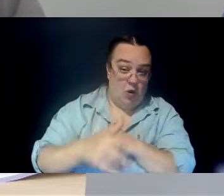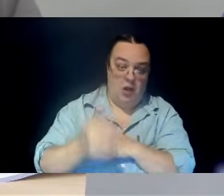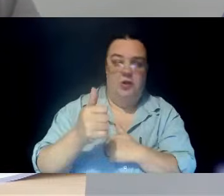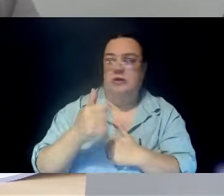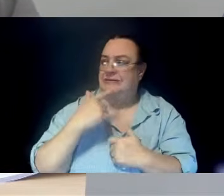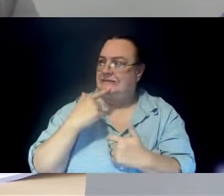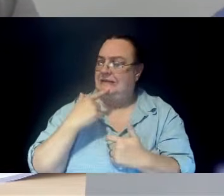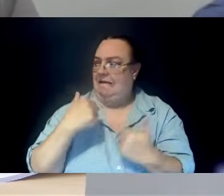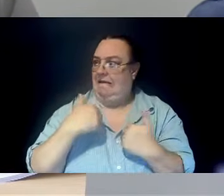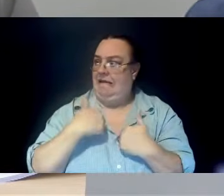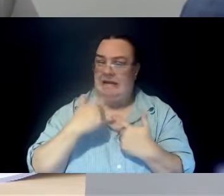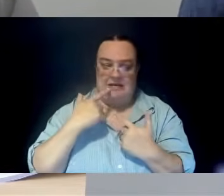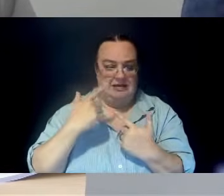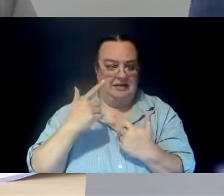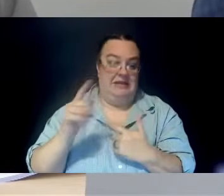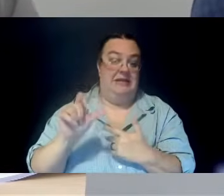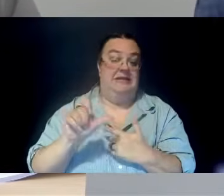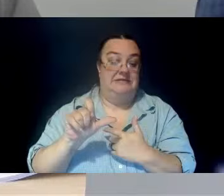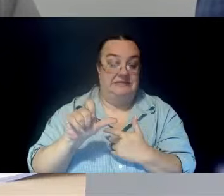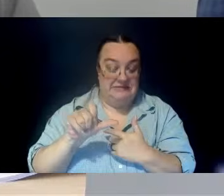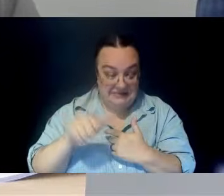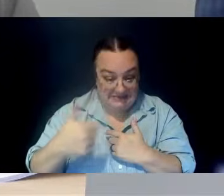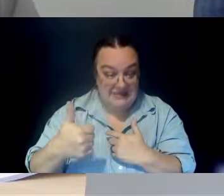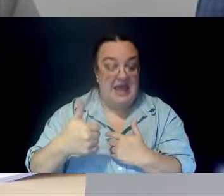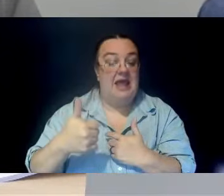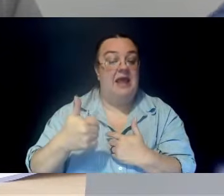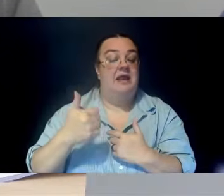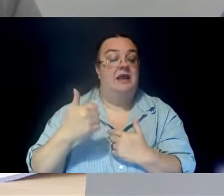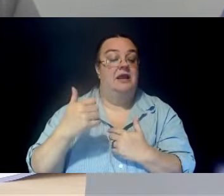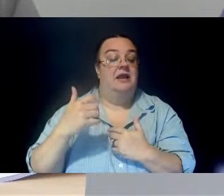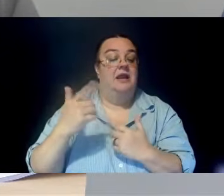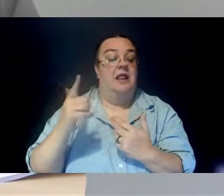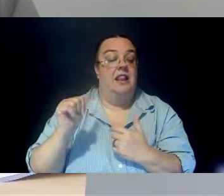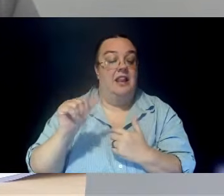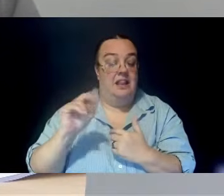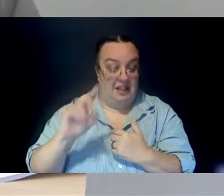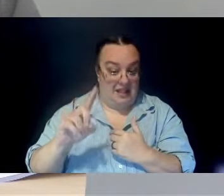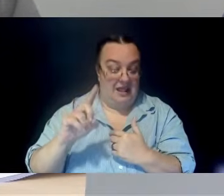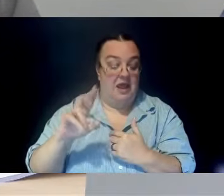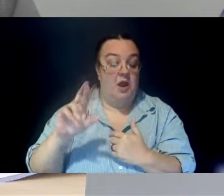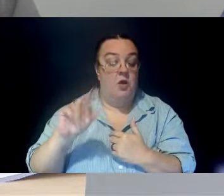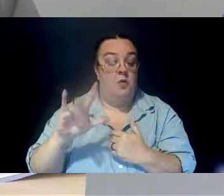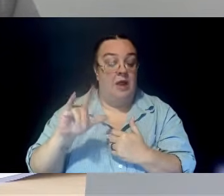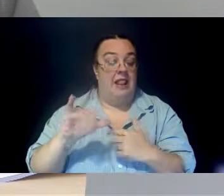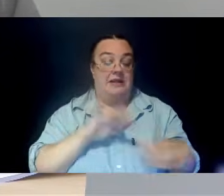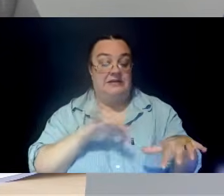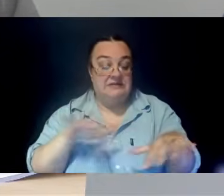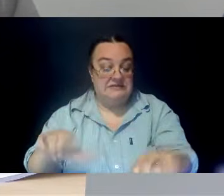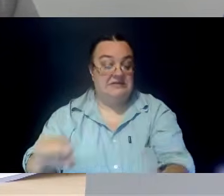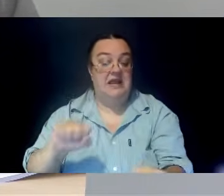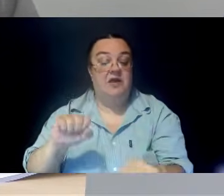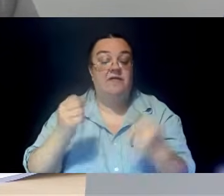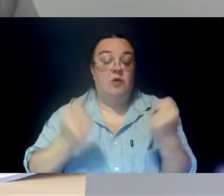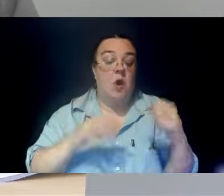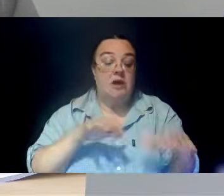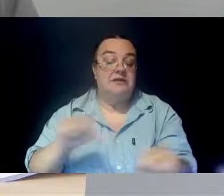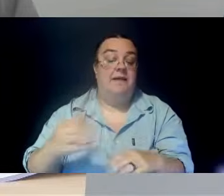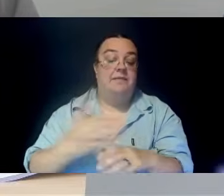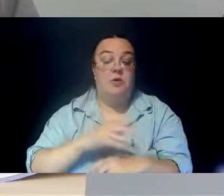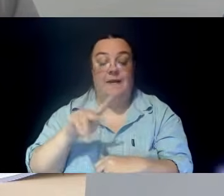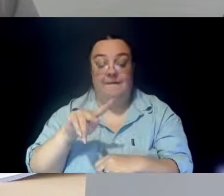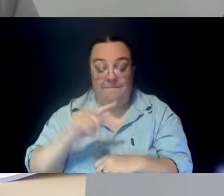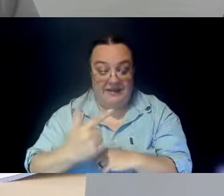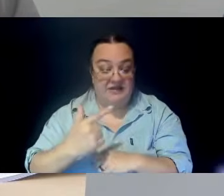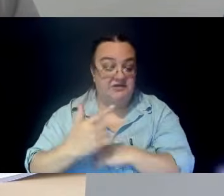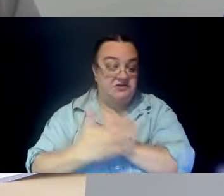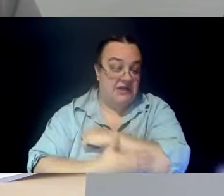10 known planned rally takeover, car takeovers between Prince George's, Montgomery, Anne Arundel, and Baltimore